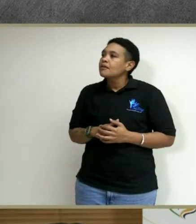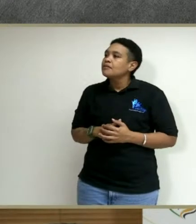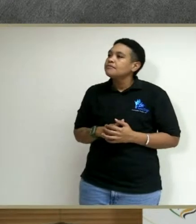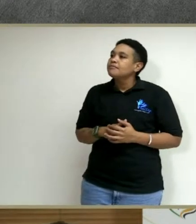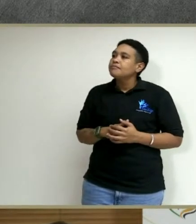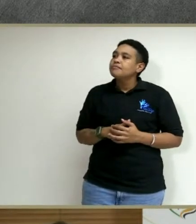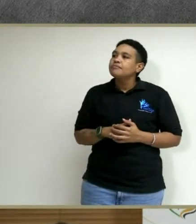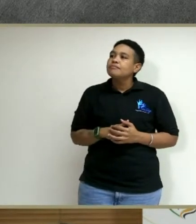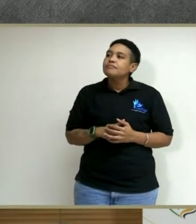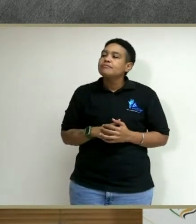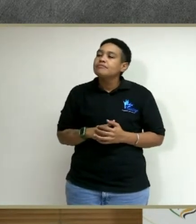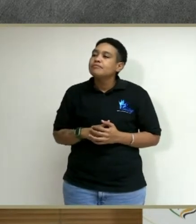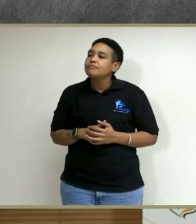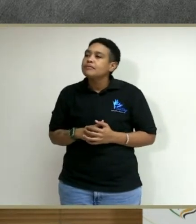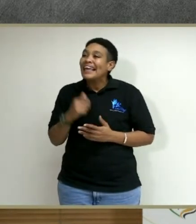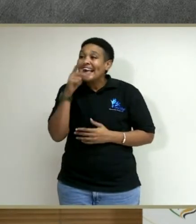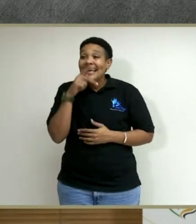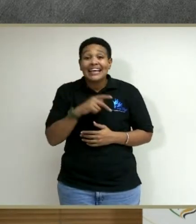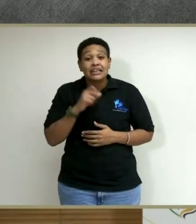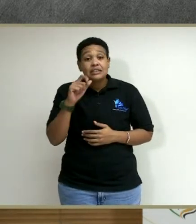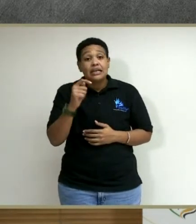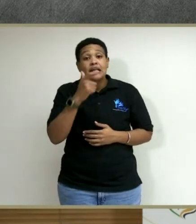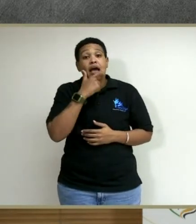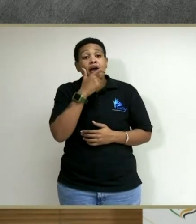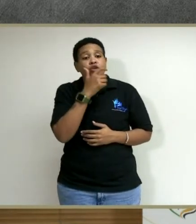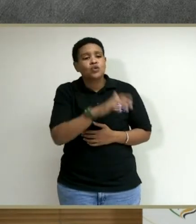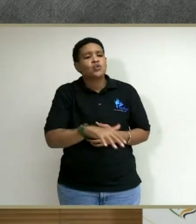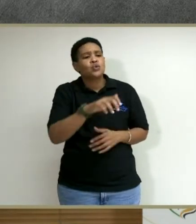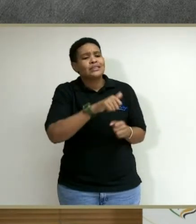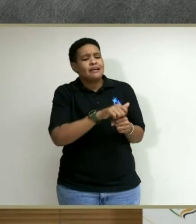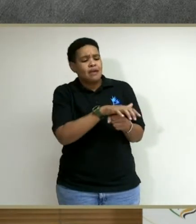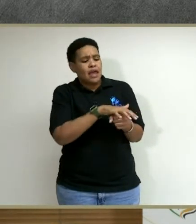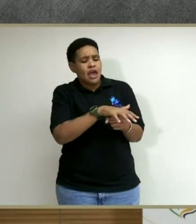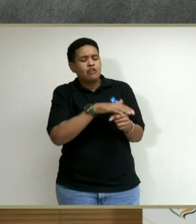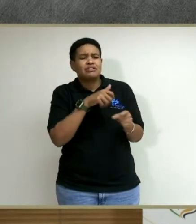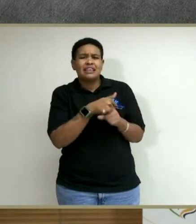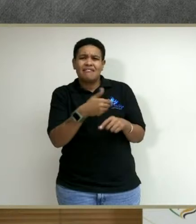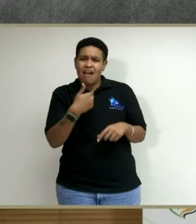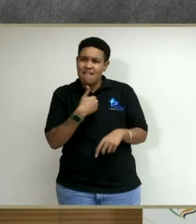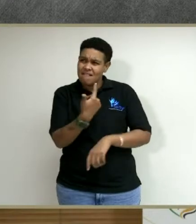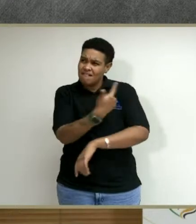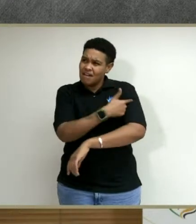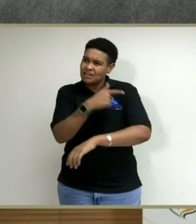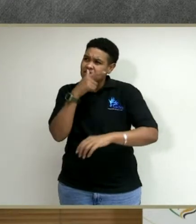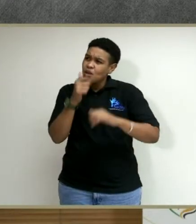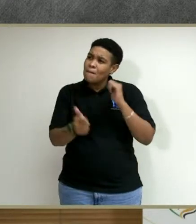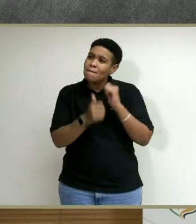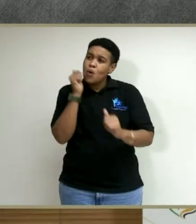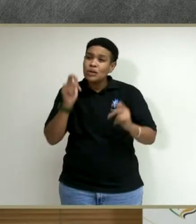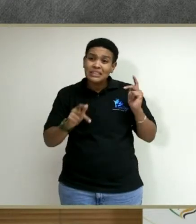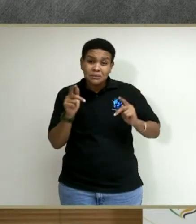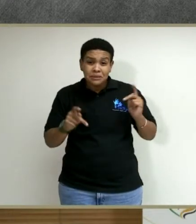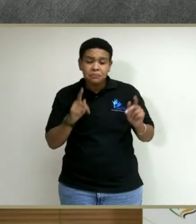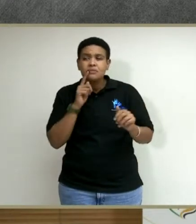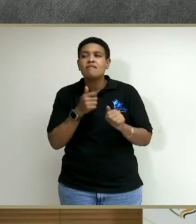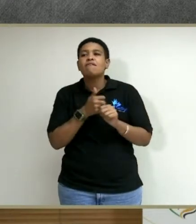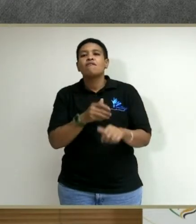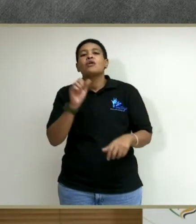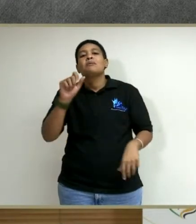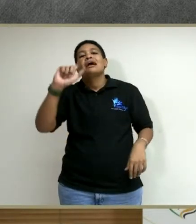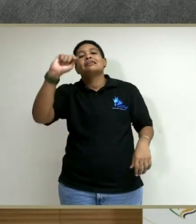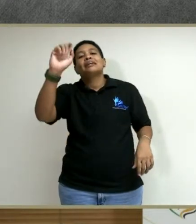Again, the Kingston and St. Andrew region is the area that have vaccinated the most persons, followed by St.